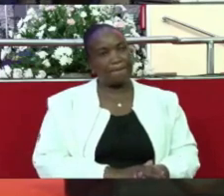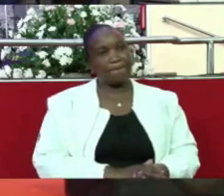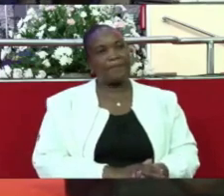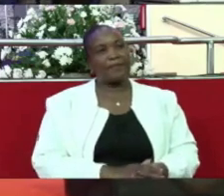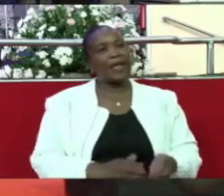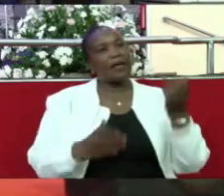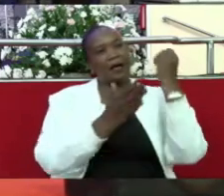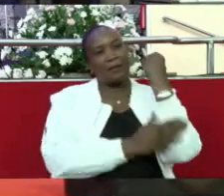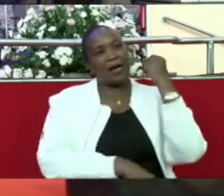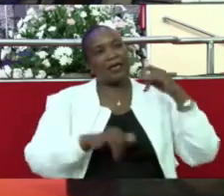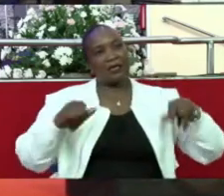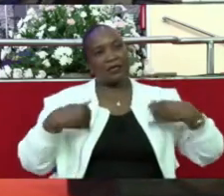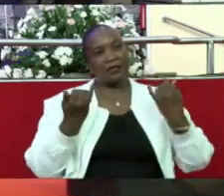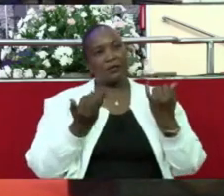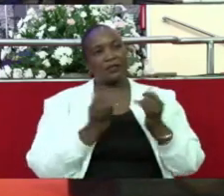have come to your life.